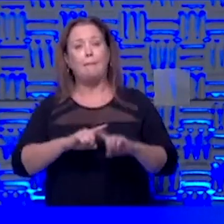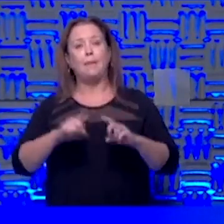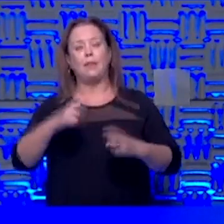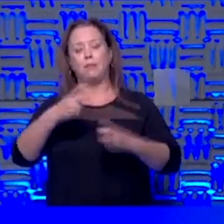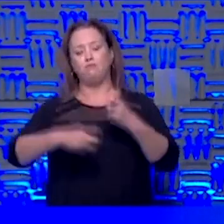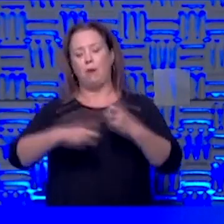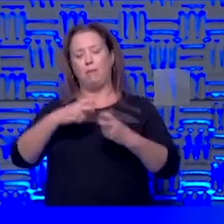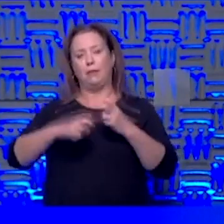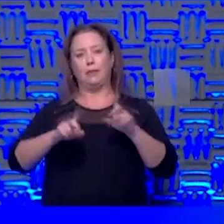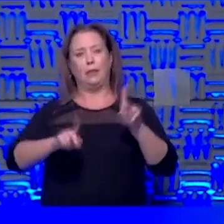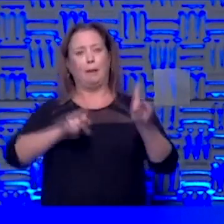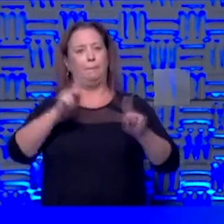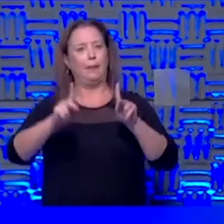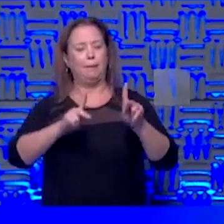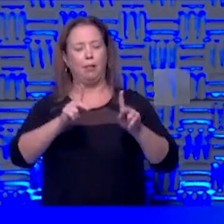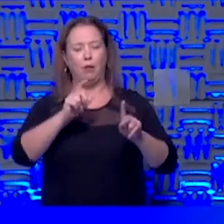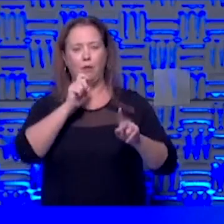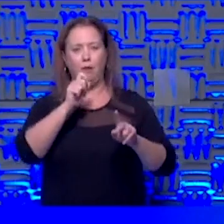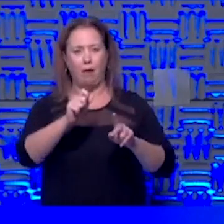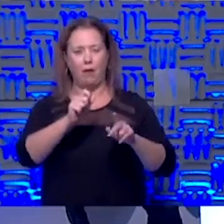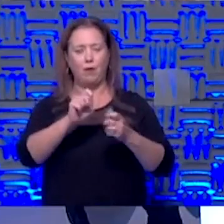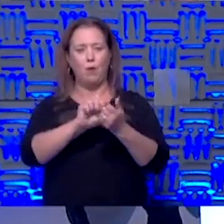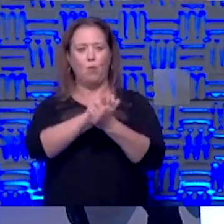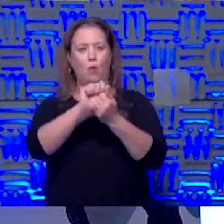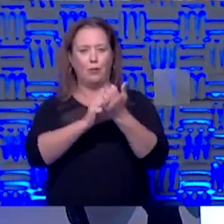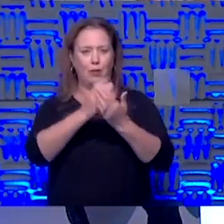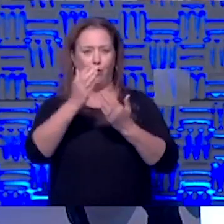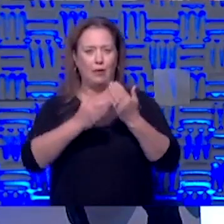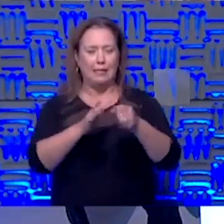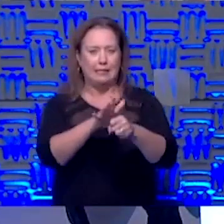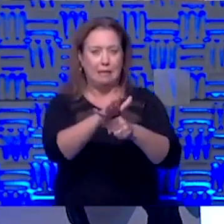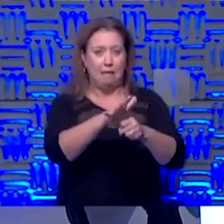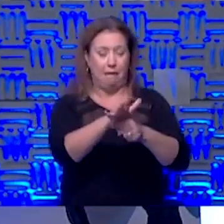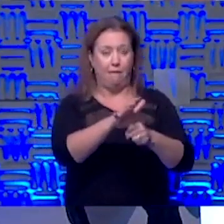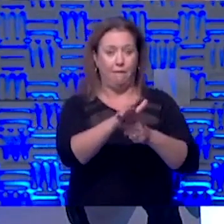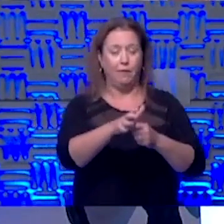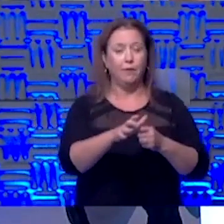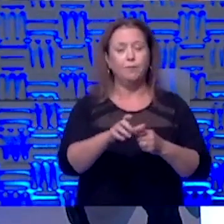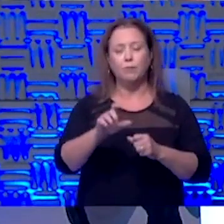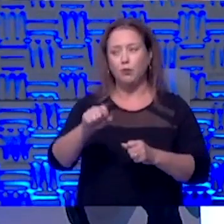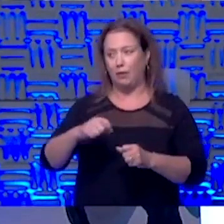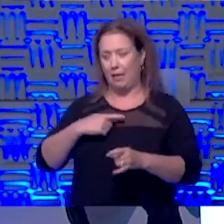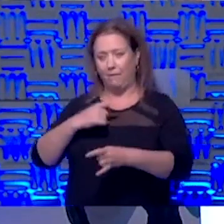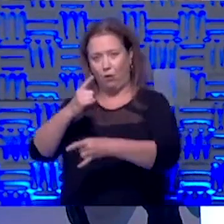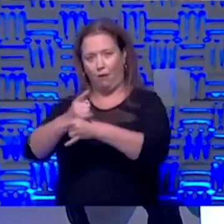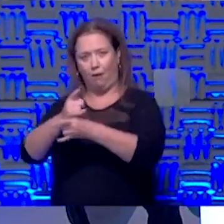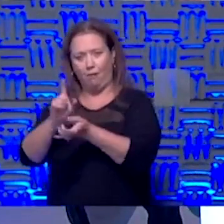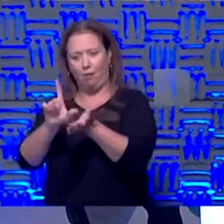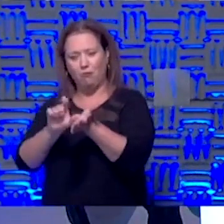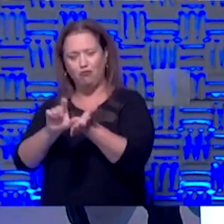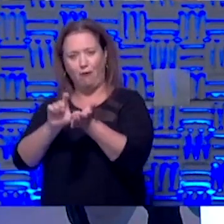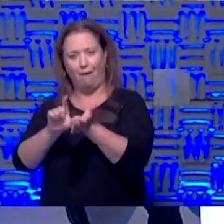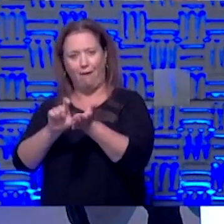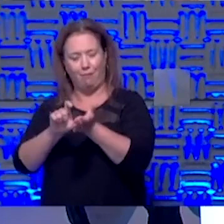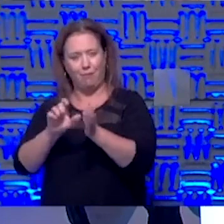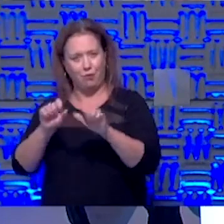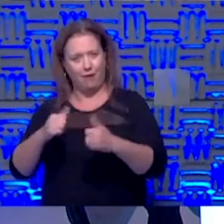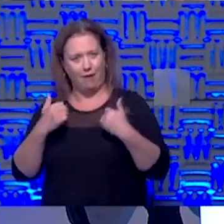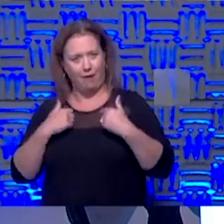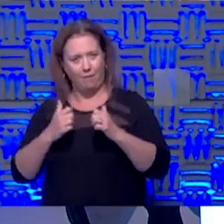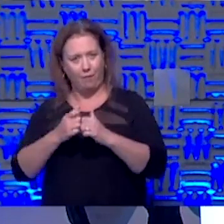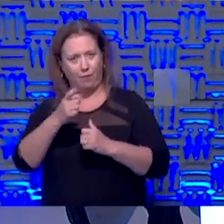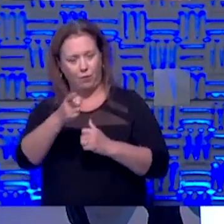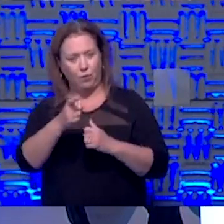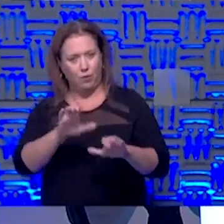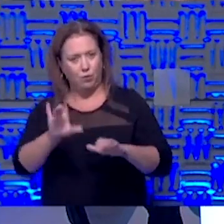frequent hand hygiene as we are able to here. But you can obviously carry your own alcohol gel, hand sanitizer, and